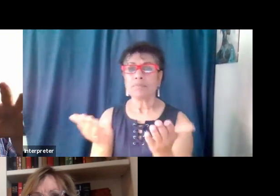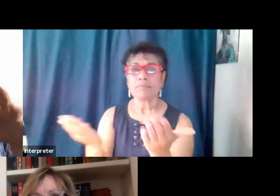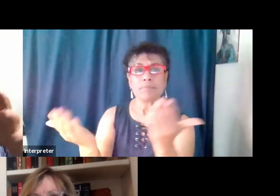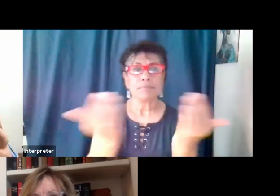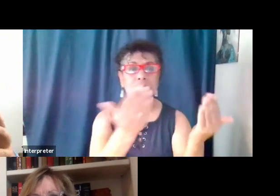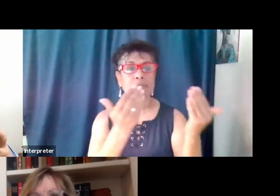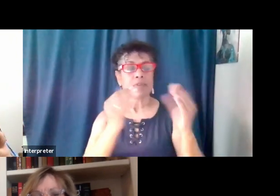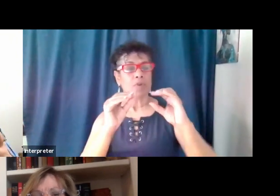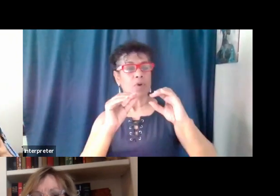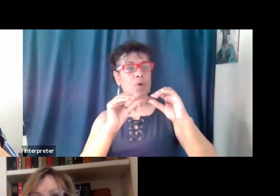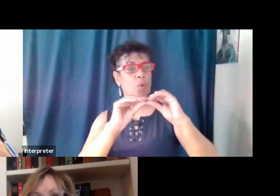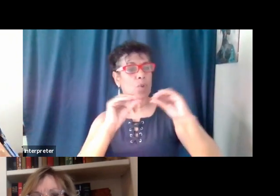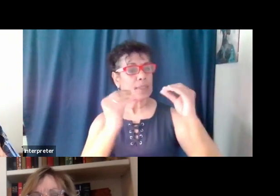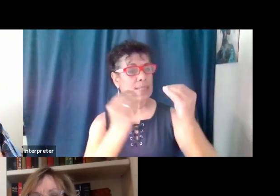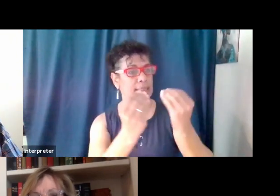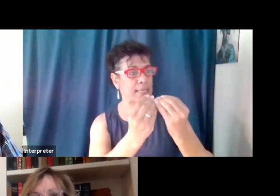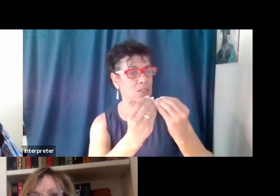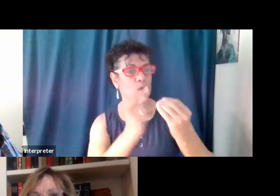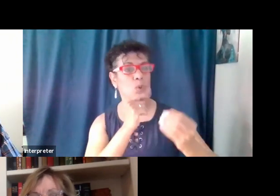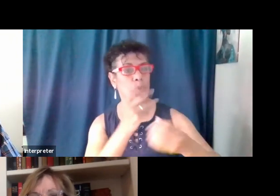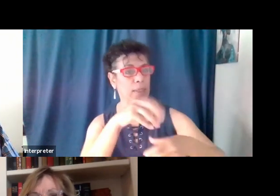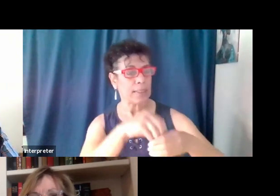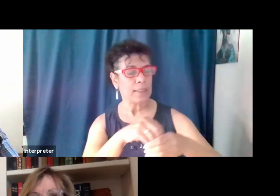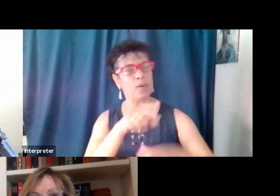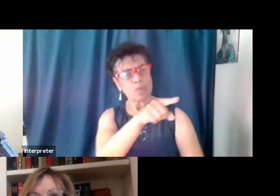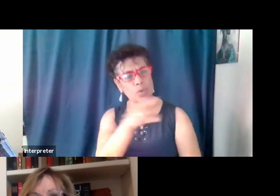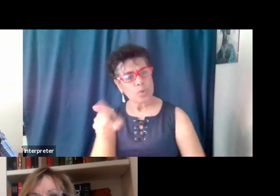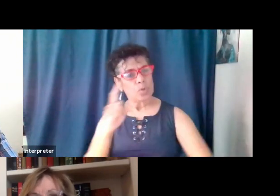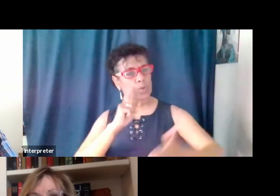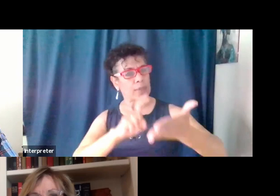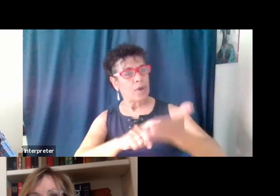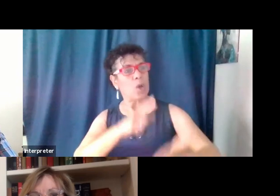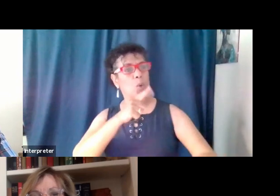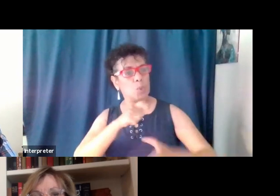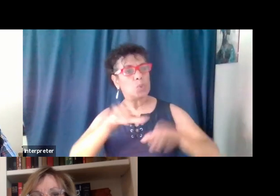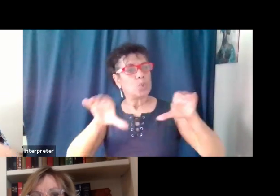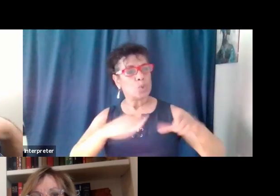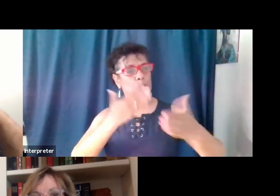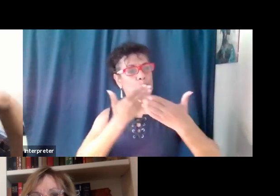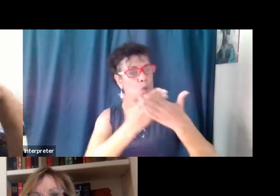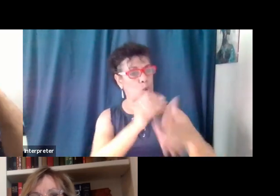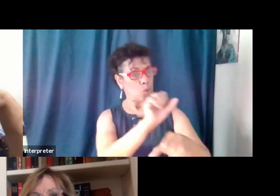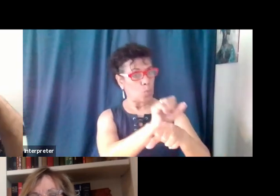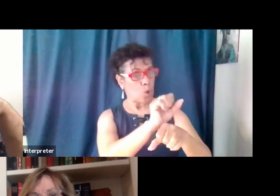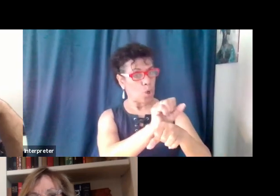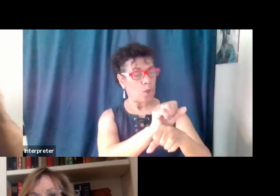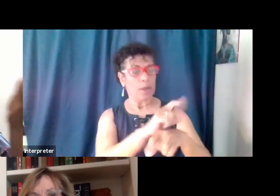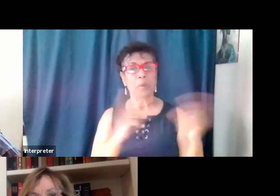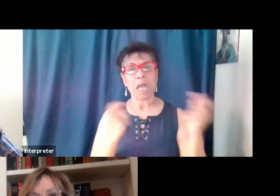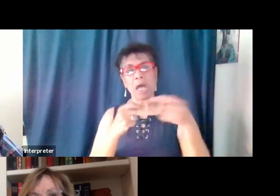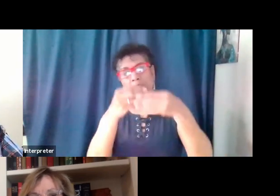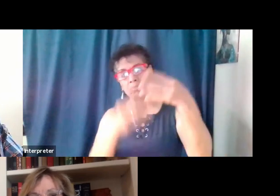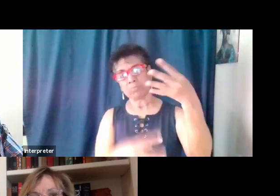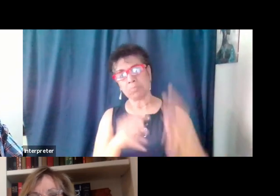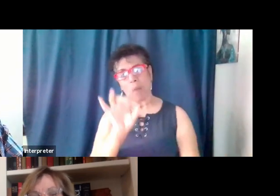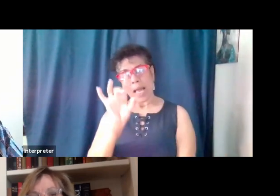are part of UP to identify who they think is really doing the good work. And then we ended up with about eight, which